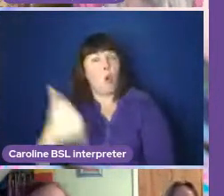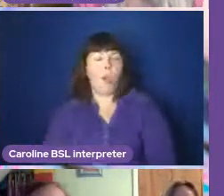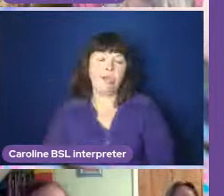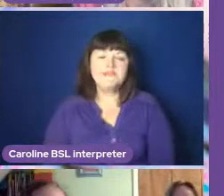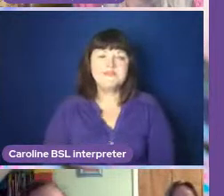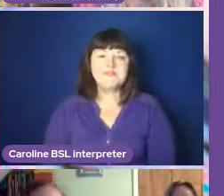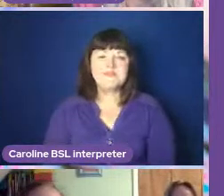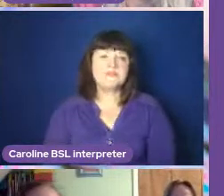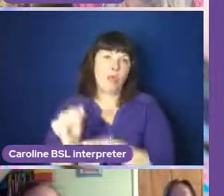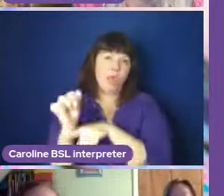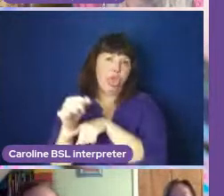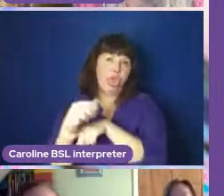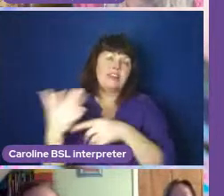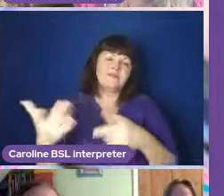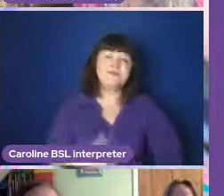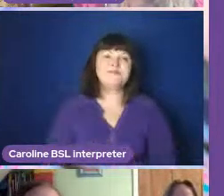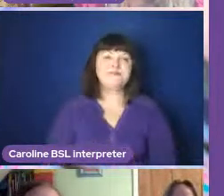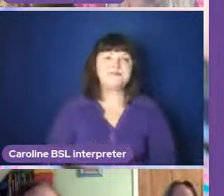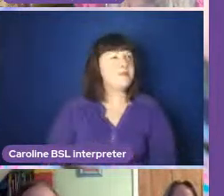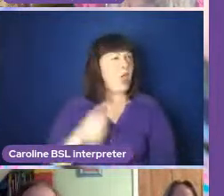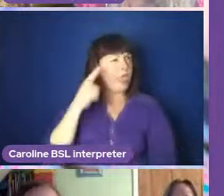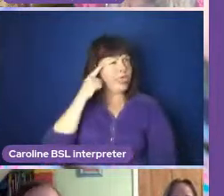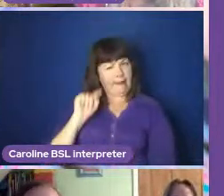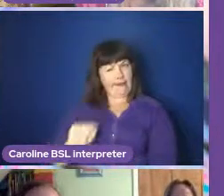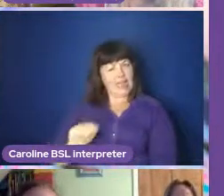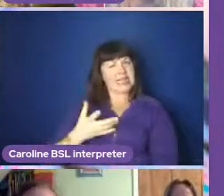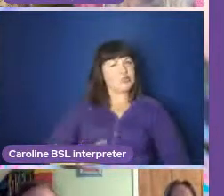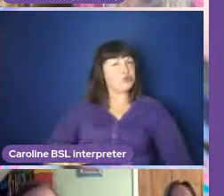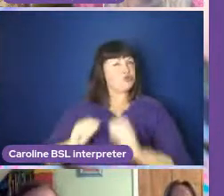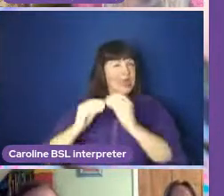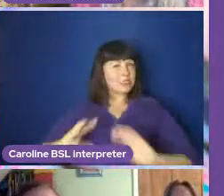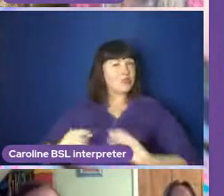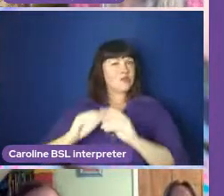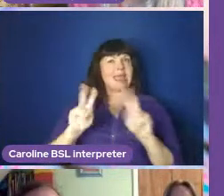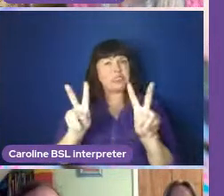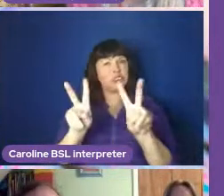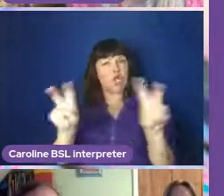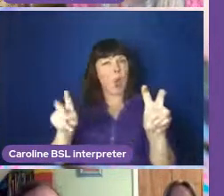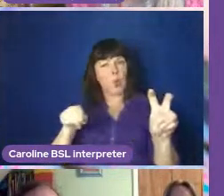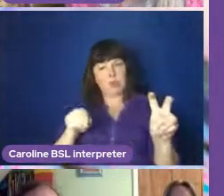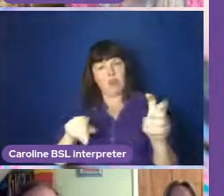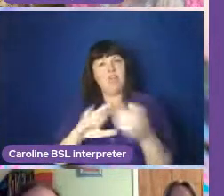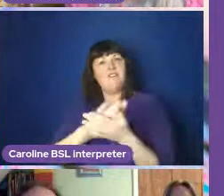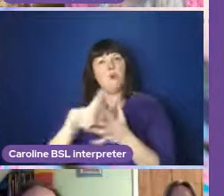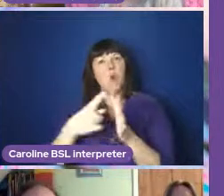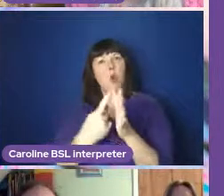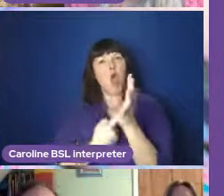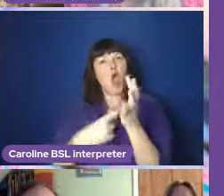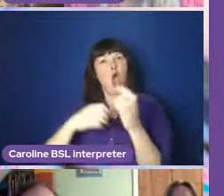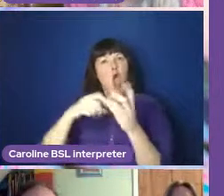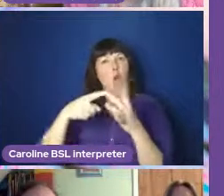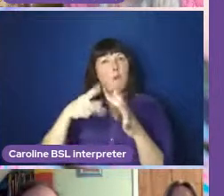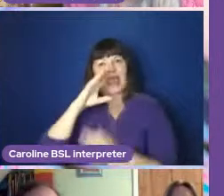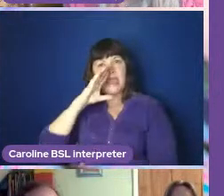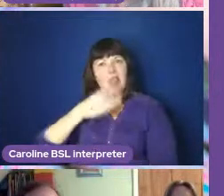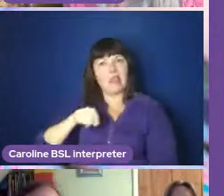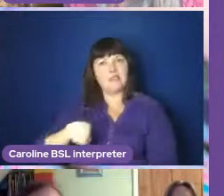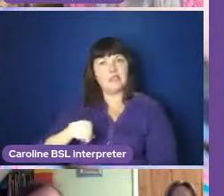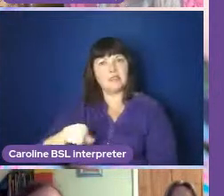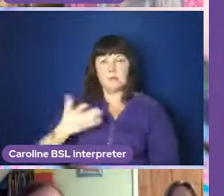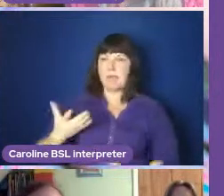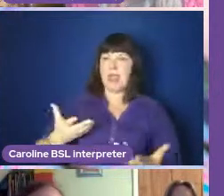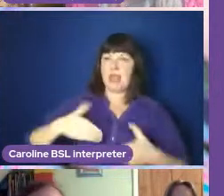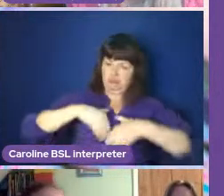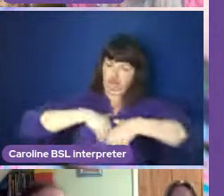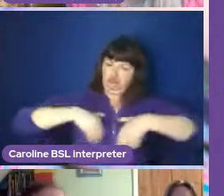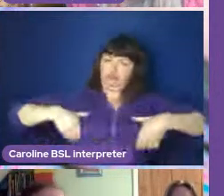Herbie needs some catchphrases, don't you? We need like slogans that Herbie would say, just so we'll I can stick it on a t-shirt,